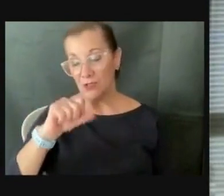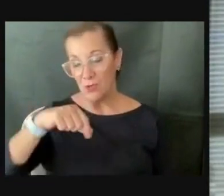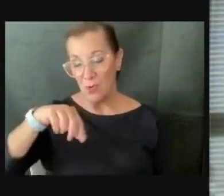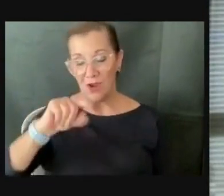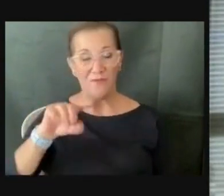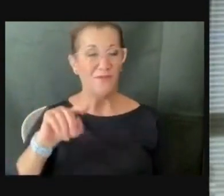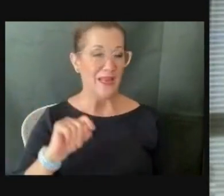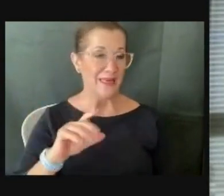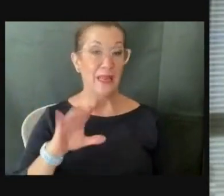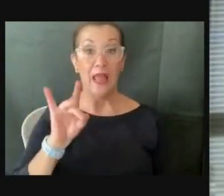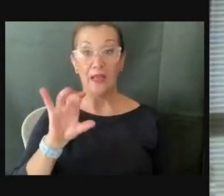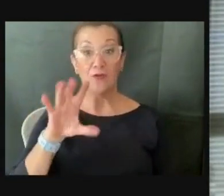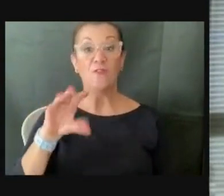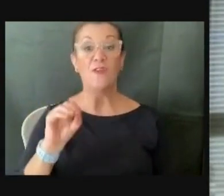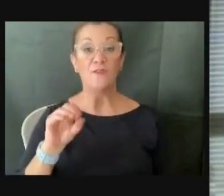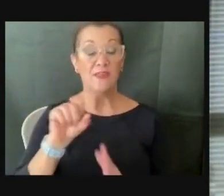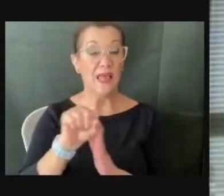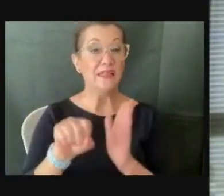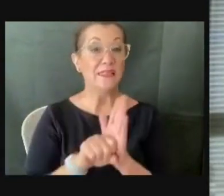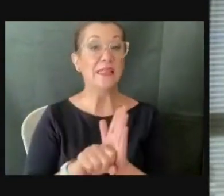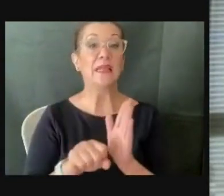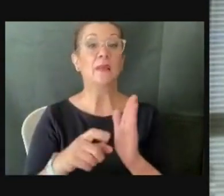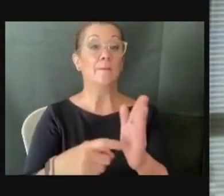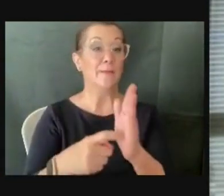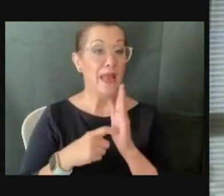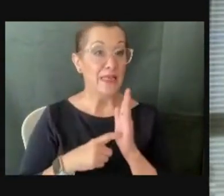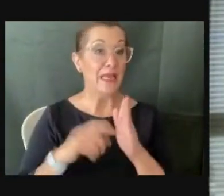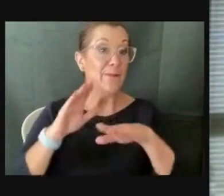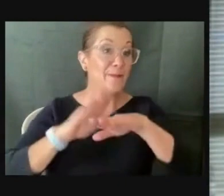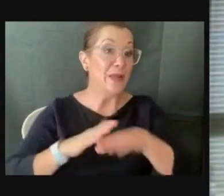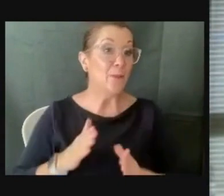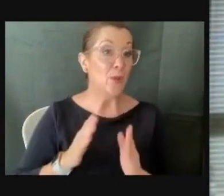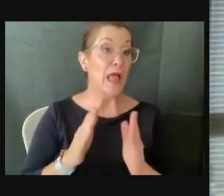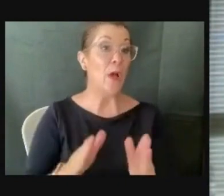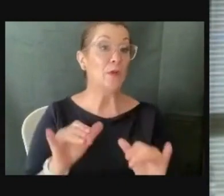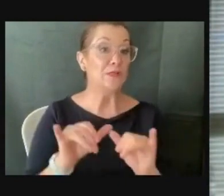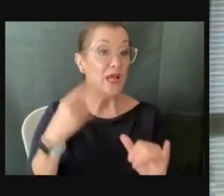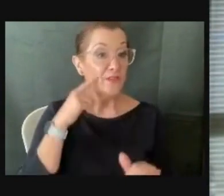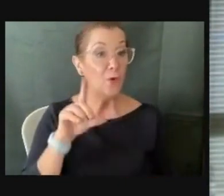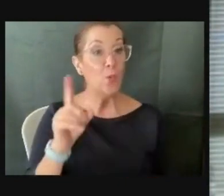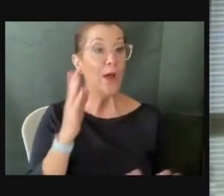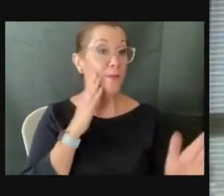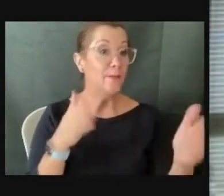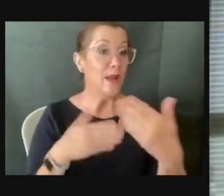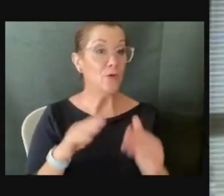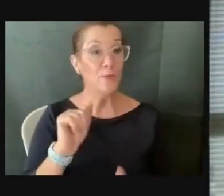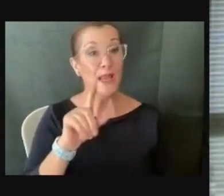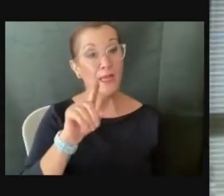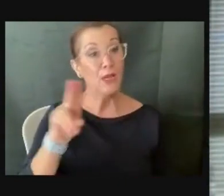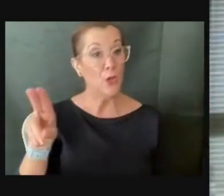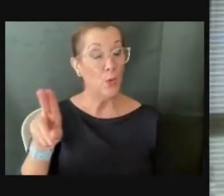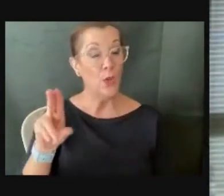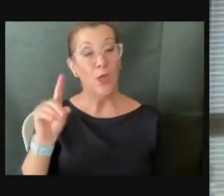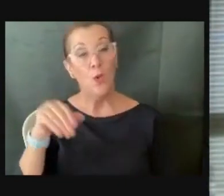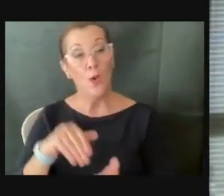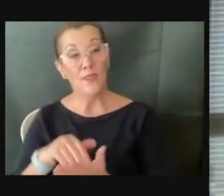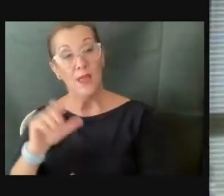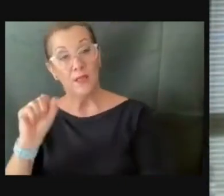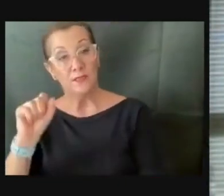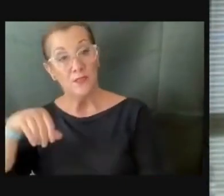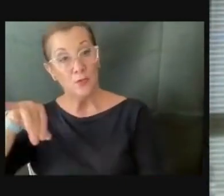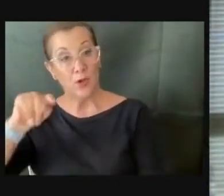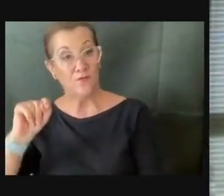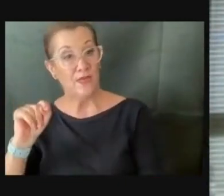850 square feet is a state mandated minimum allowable size for a one-bedroom ADU, and 1,000 square feet